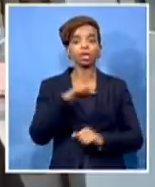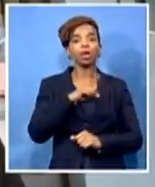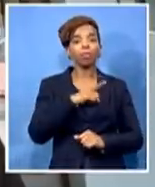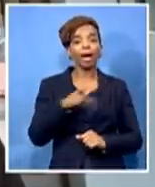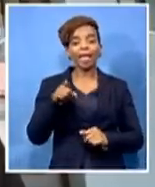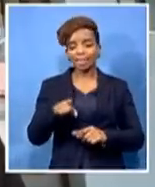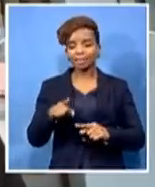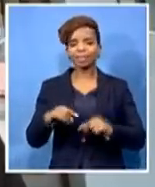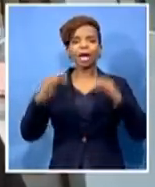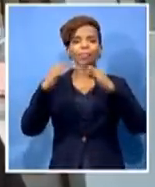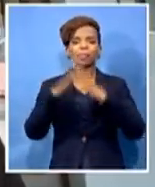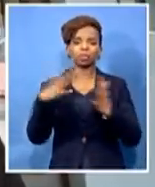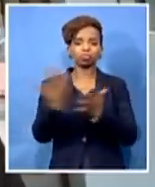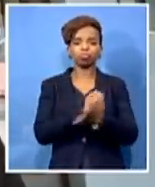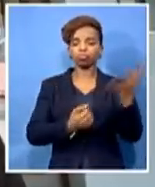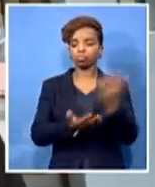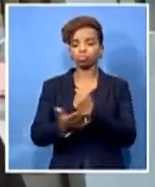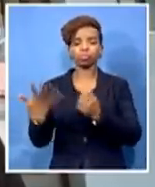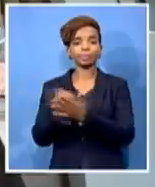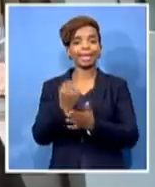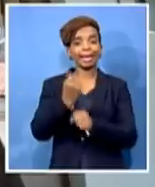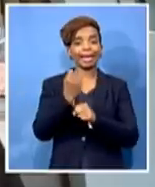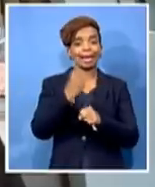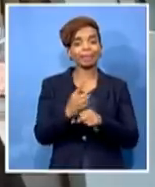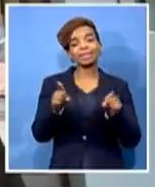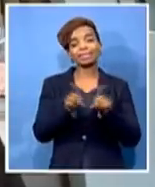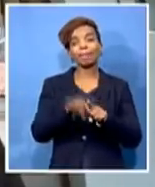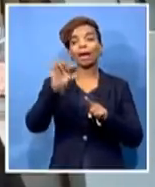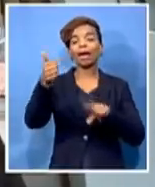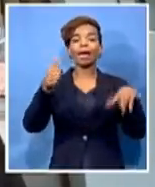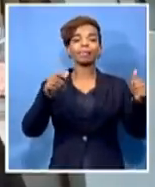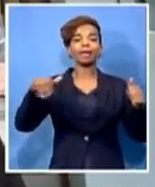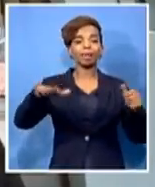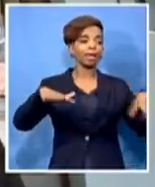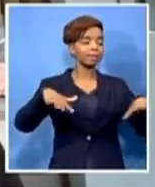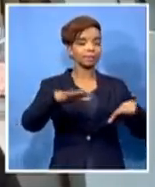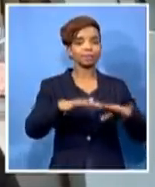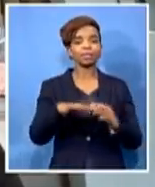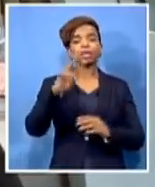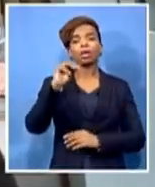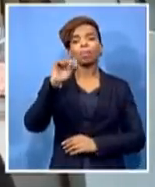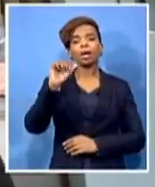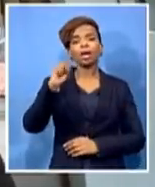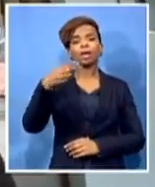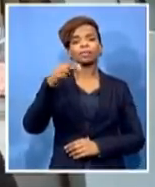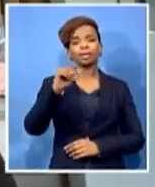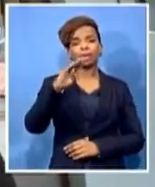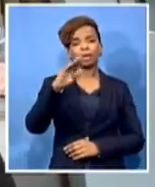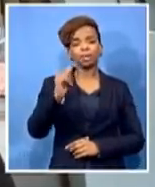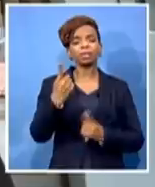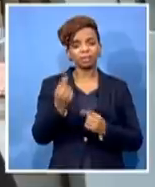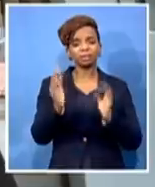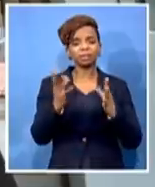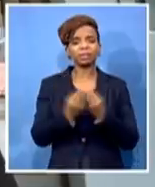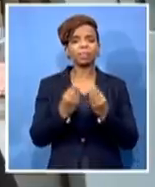elsewhere, Mashaba did something about it and made a dent. And many people are saying, we are thankful that our properties now are